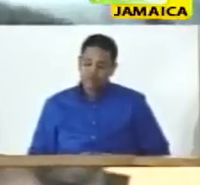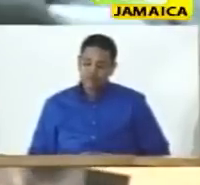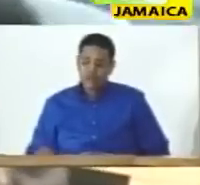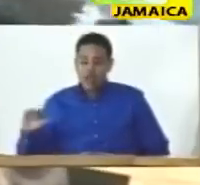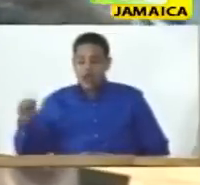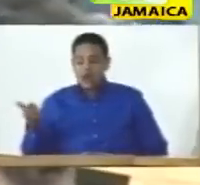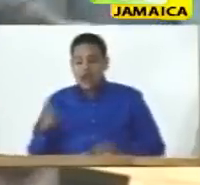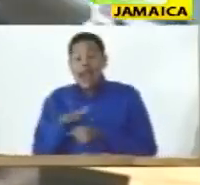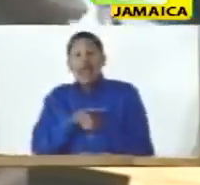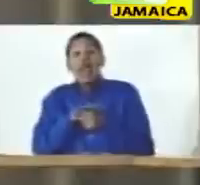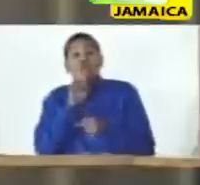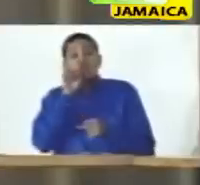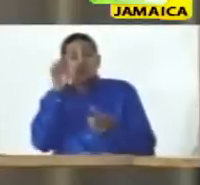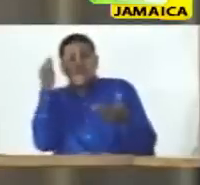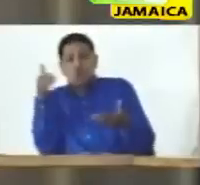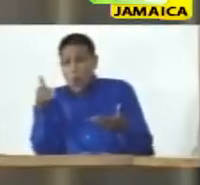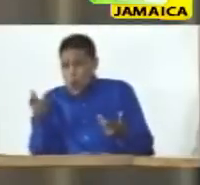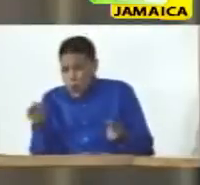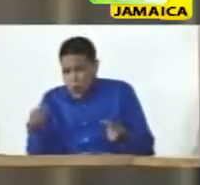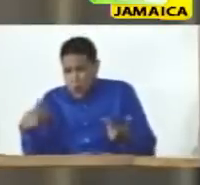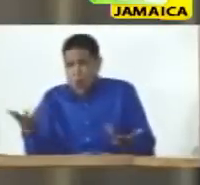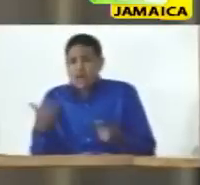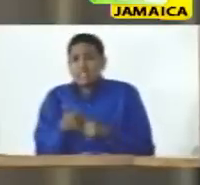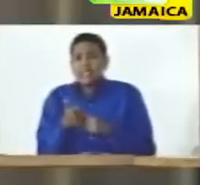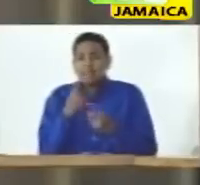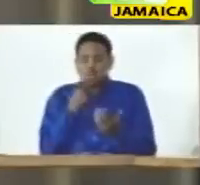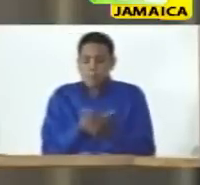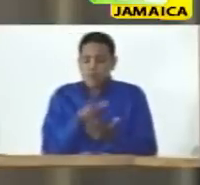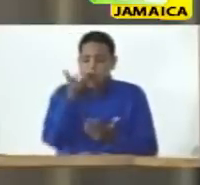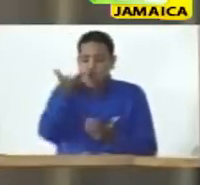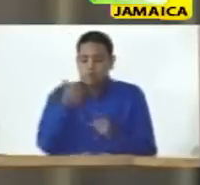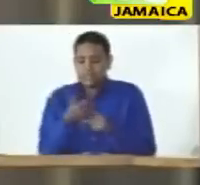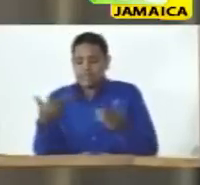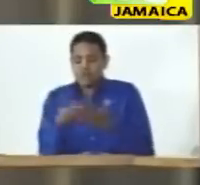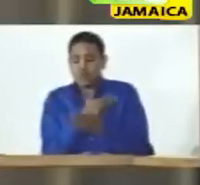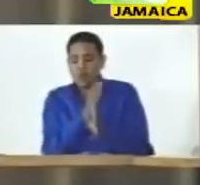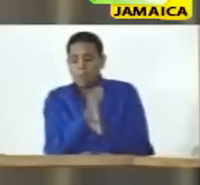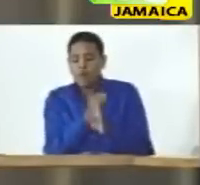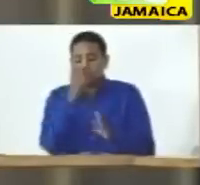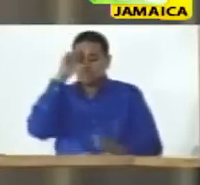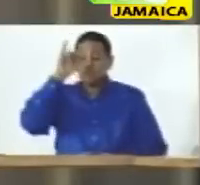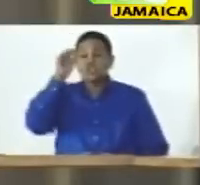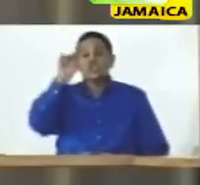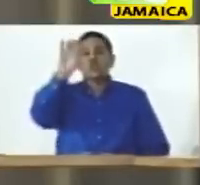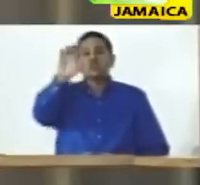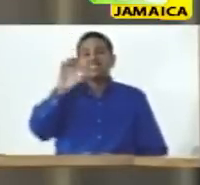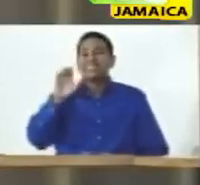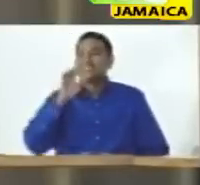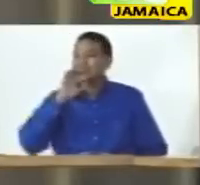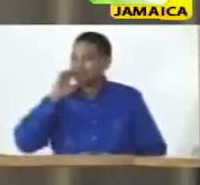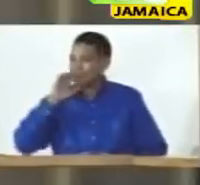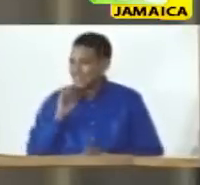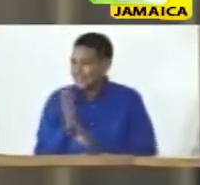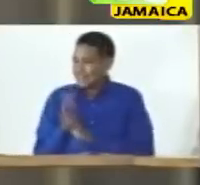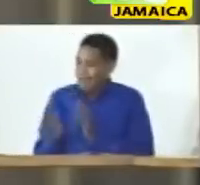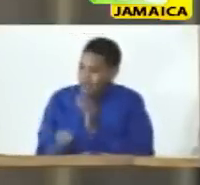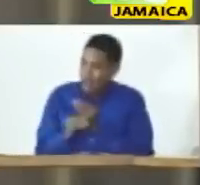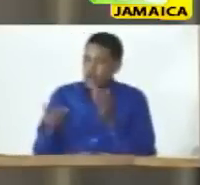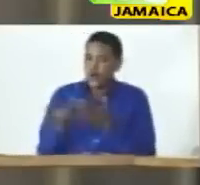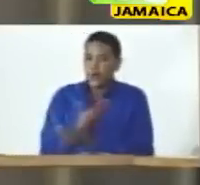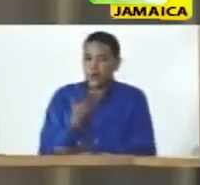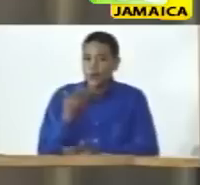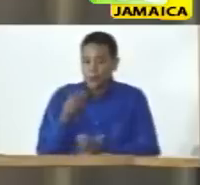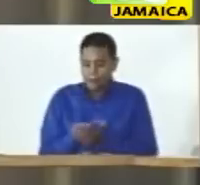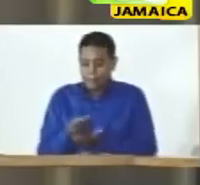Another area of focus is the procurement of new buses for the Jamaica Urban Transport Company,